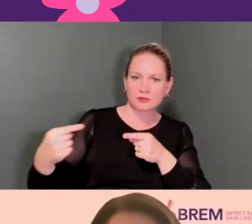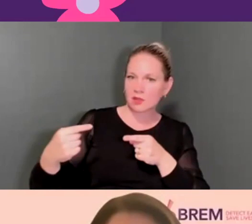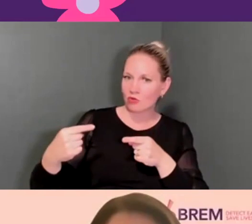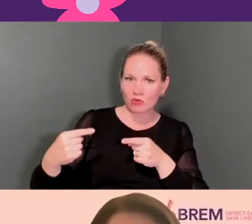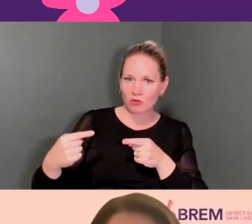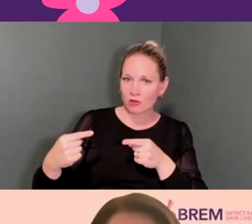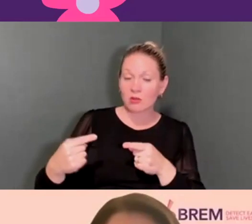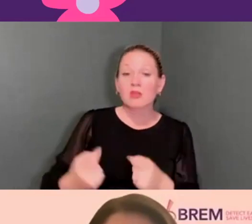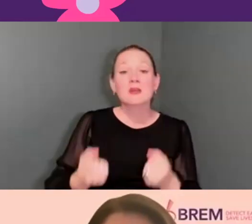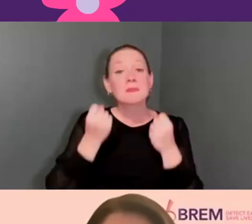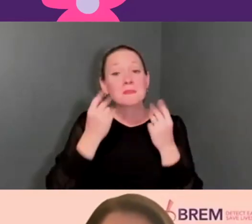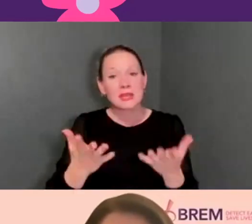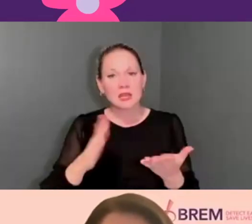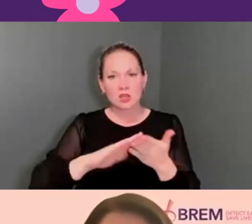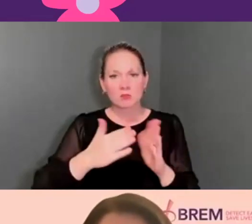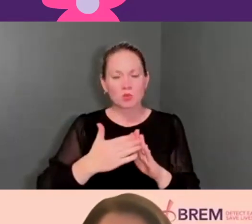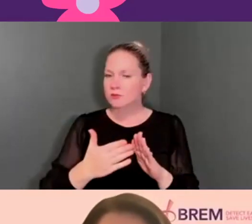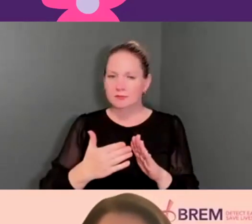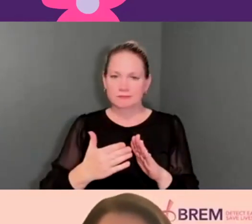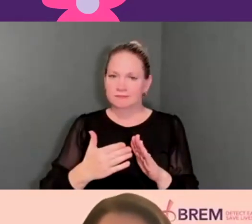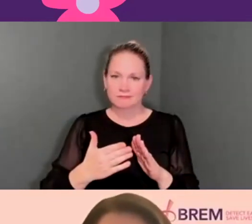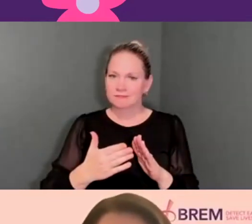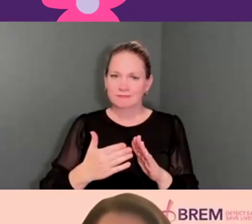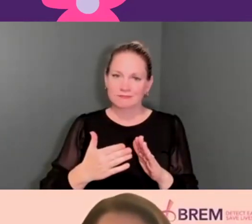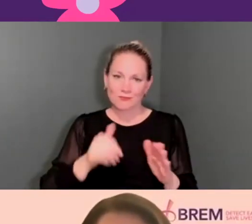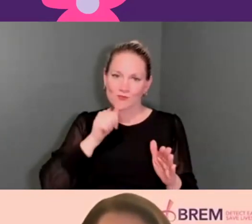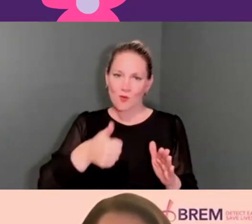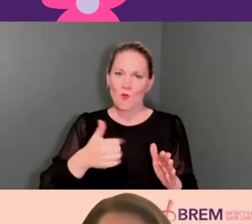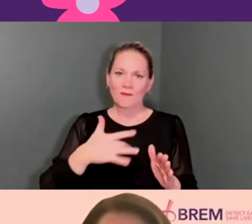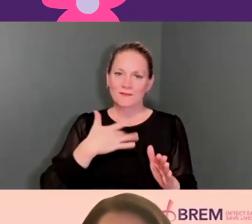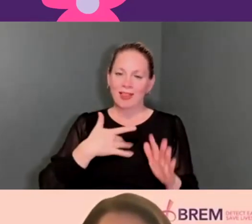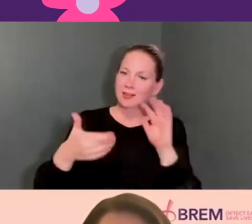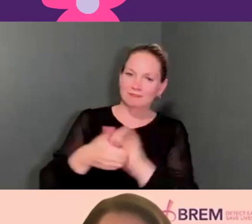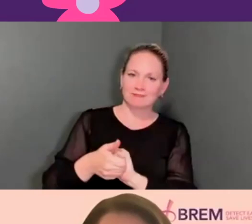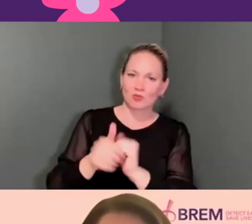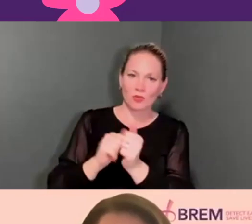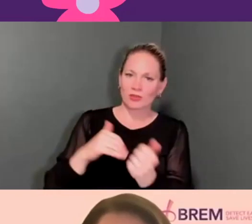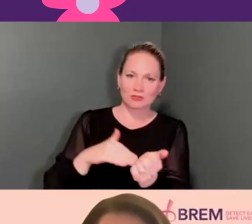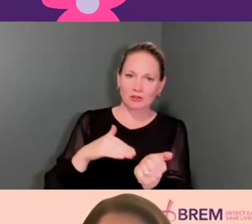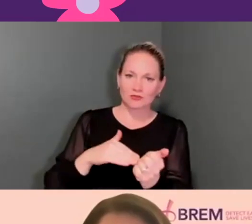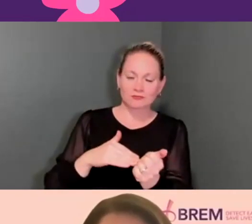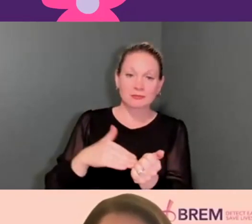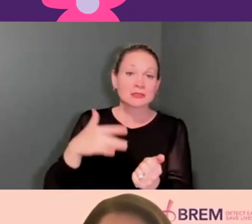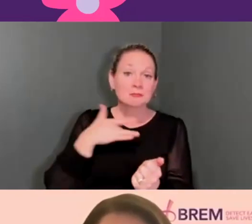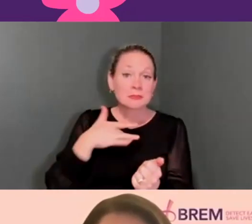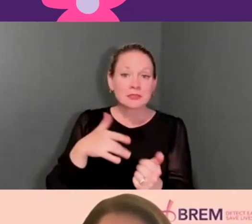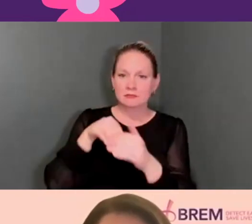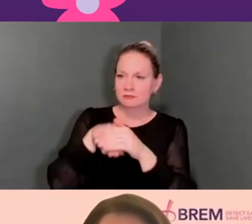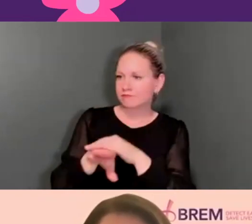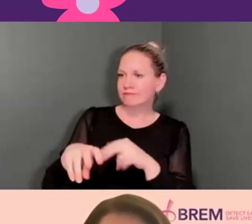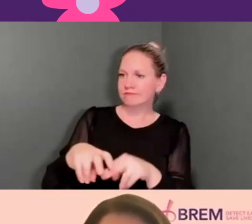many communities, that's just not how they approach their doctors. They go into a room, they're afraid to ask questions,